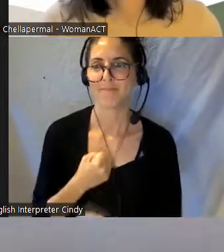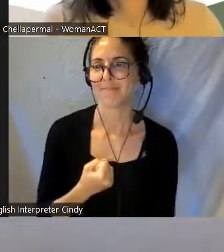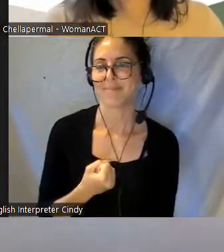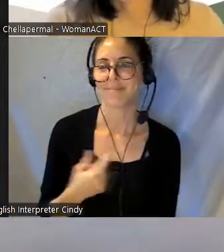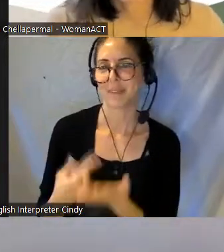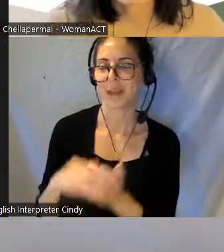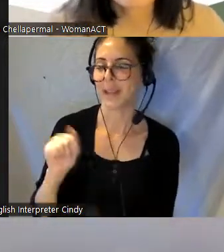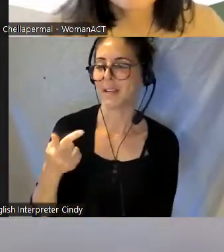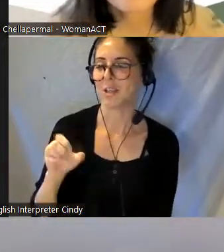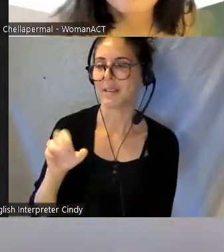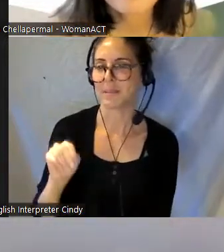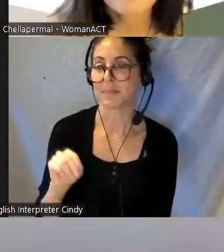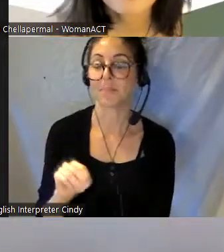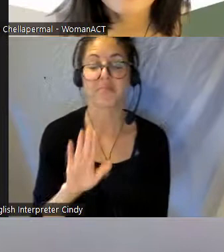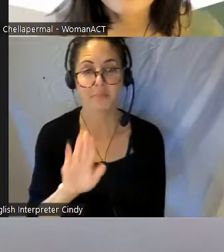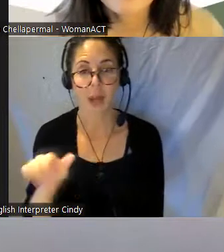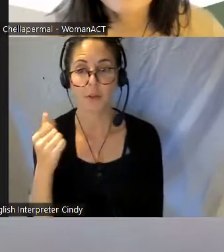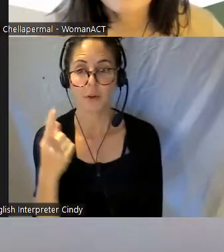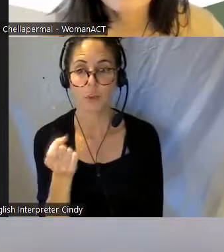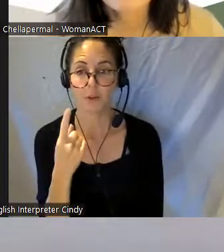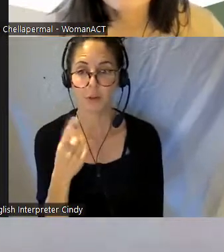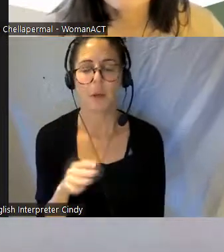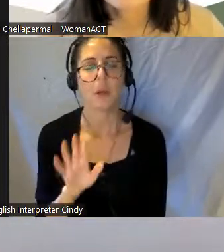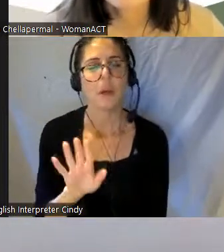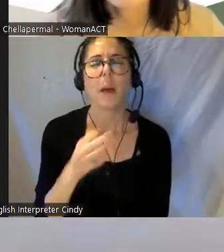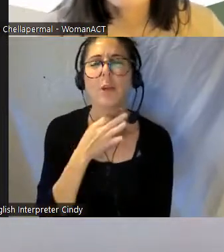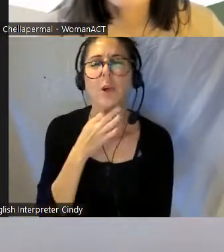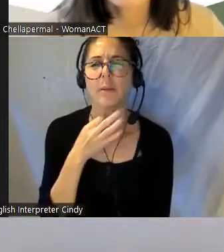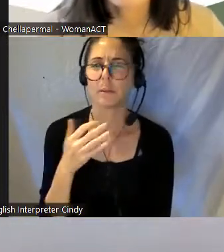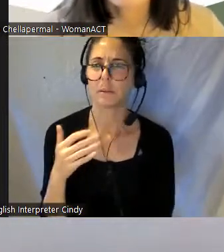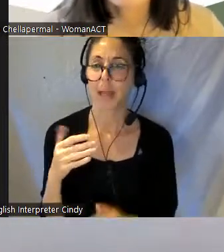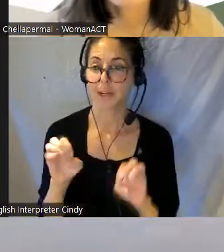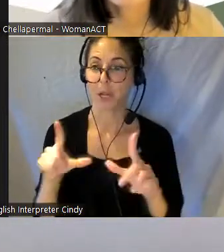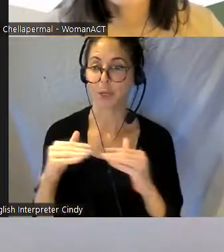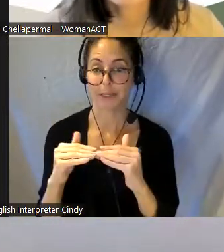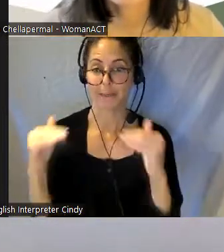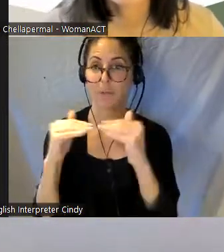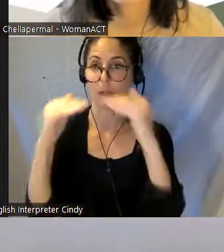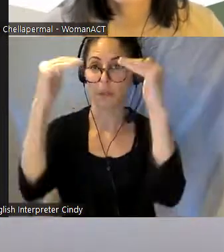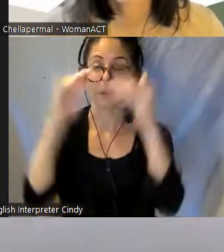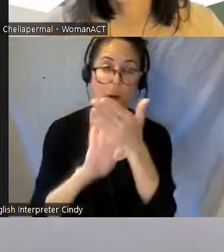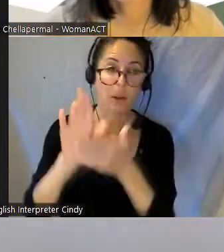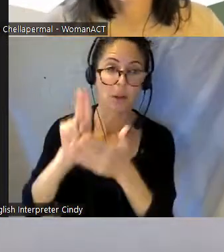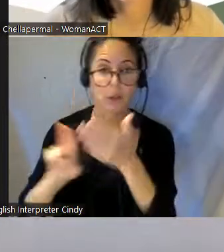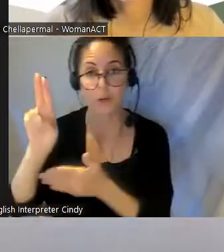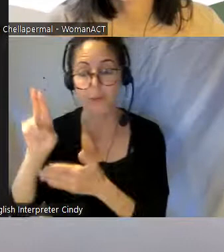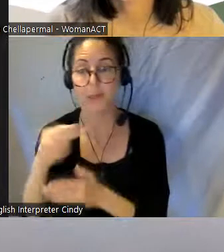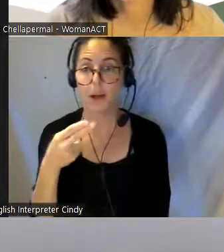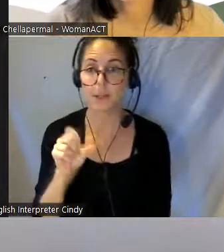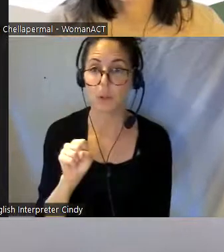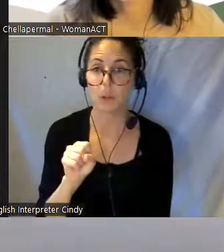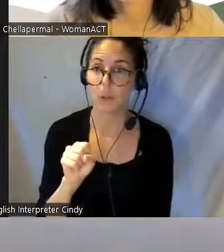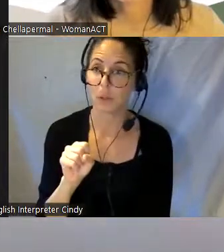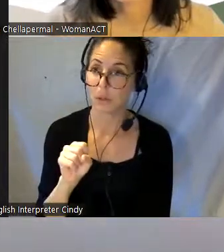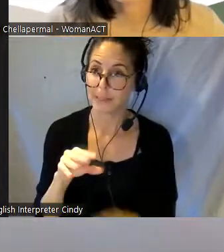another question here. According to you, does level of education of women play any role in